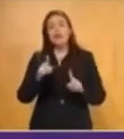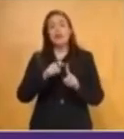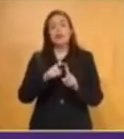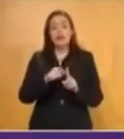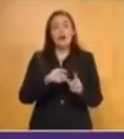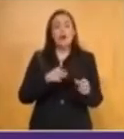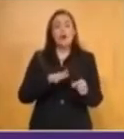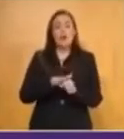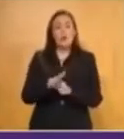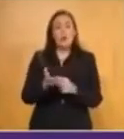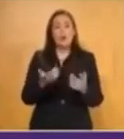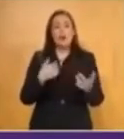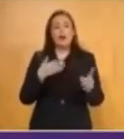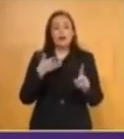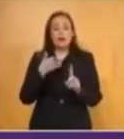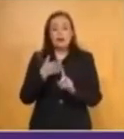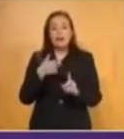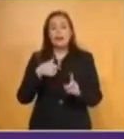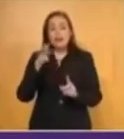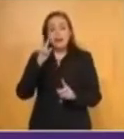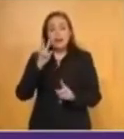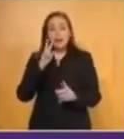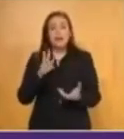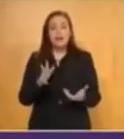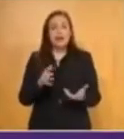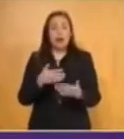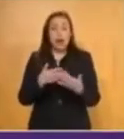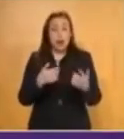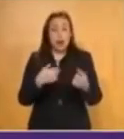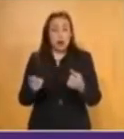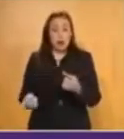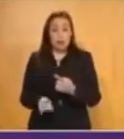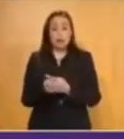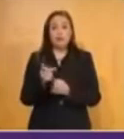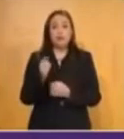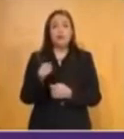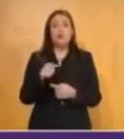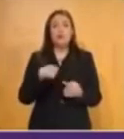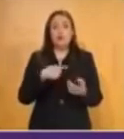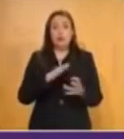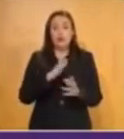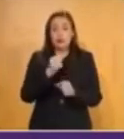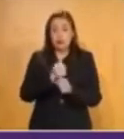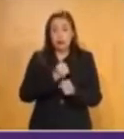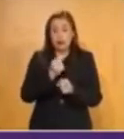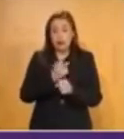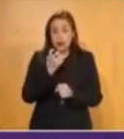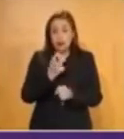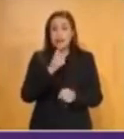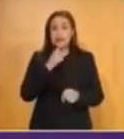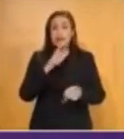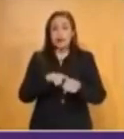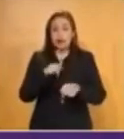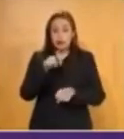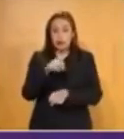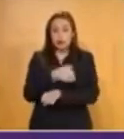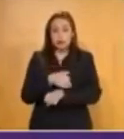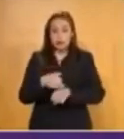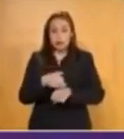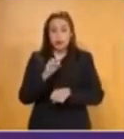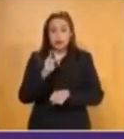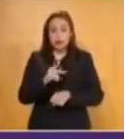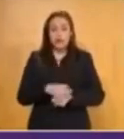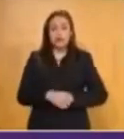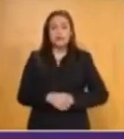the genres of the comic strips. Now I'm going to ask you, please practice this vocabulary with your family, okay? And talking